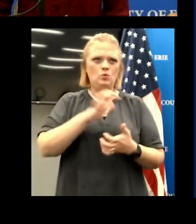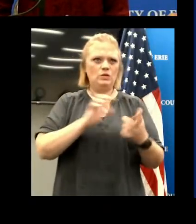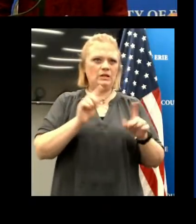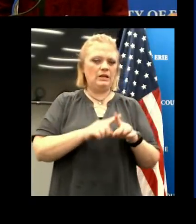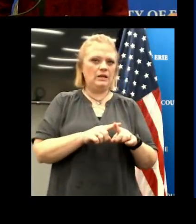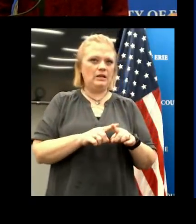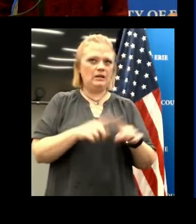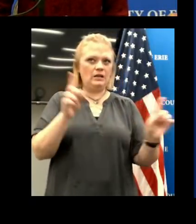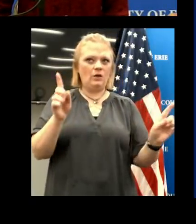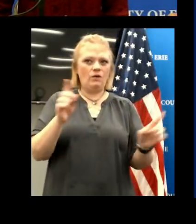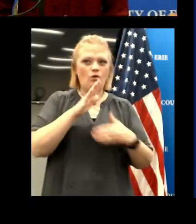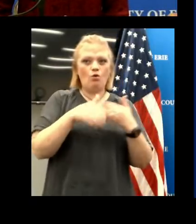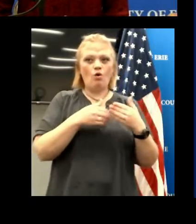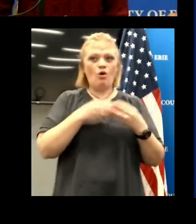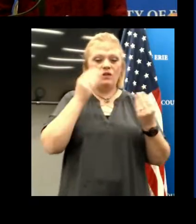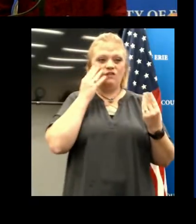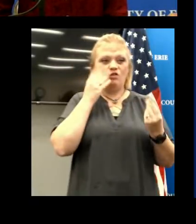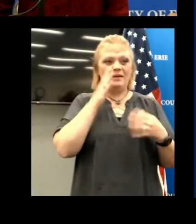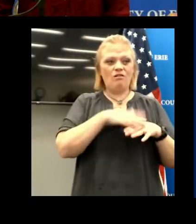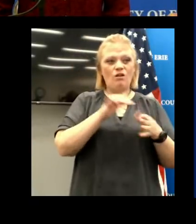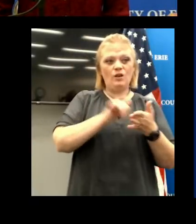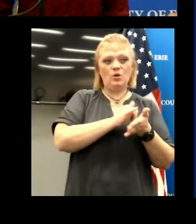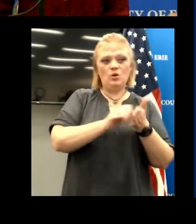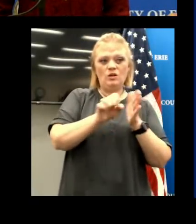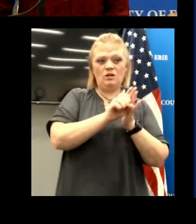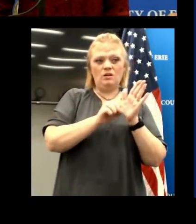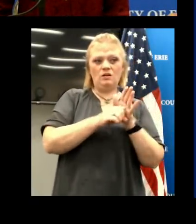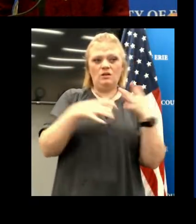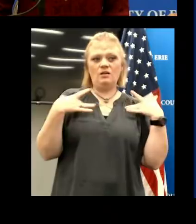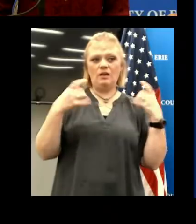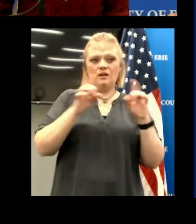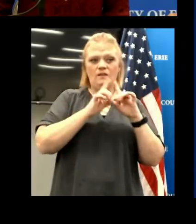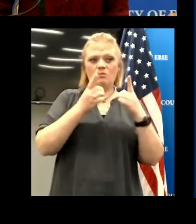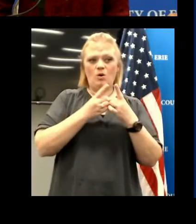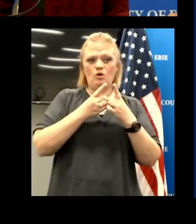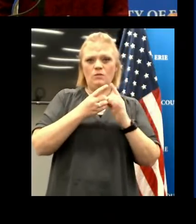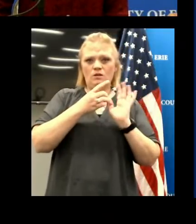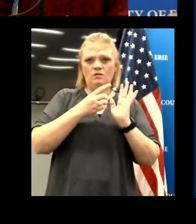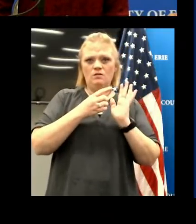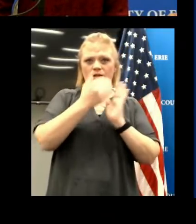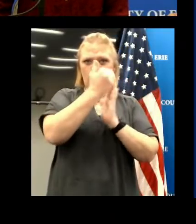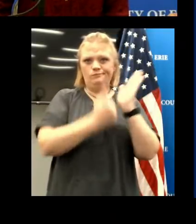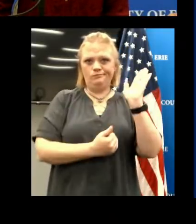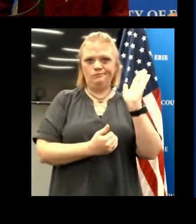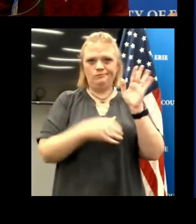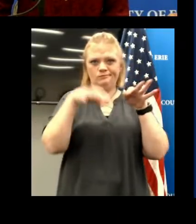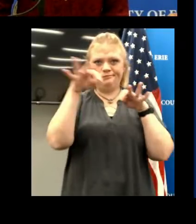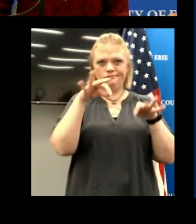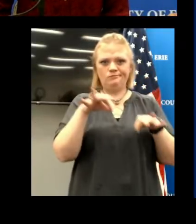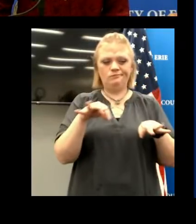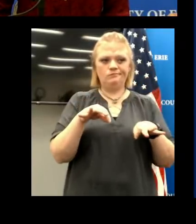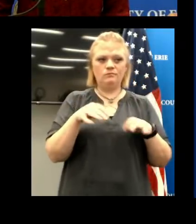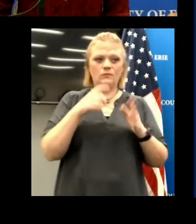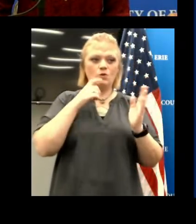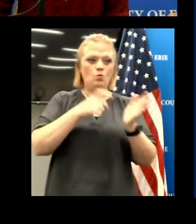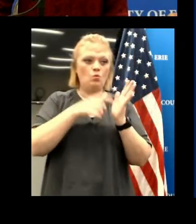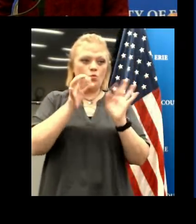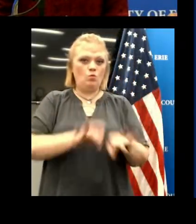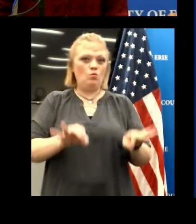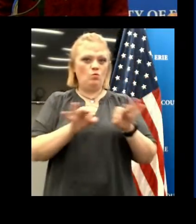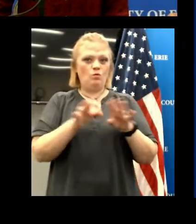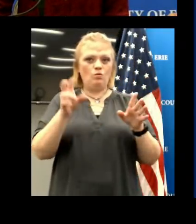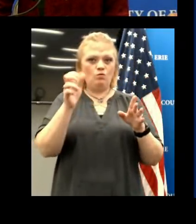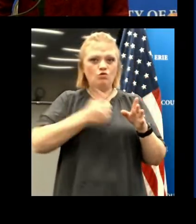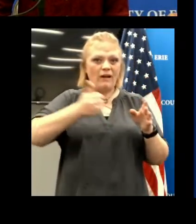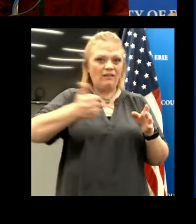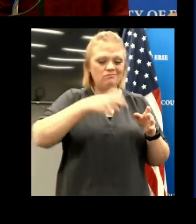all the information is on the New York State Health Department's guidelines. So the essential travel has not changed. So